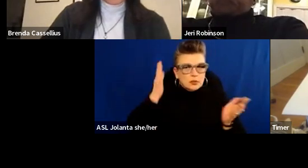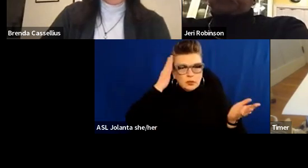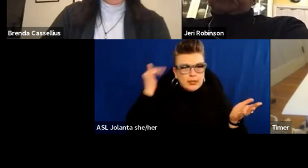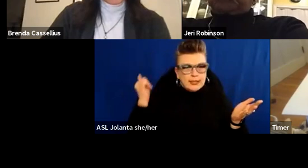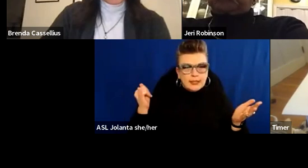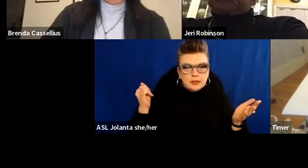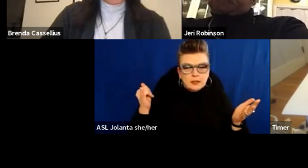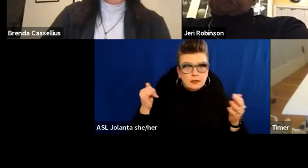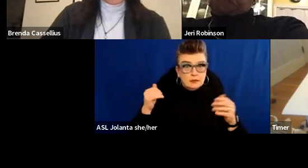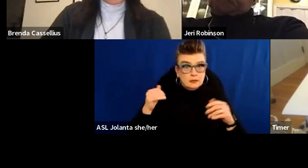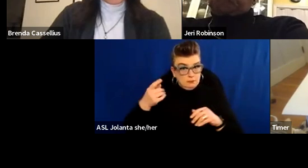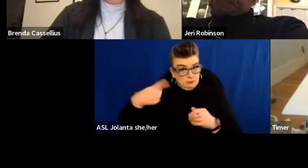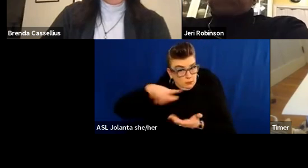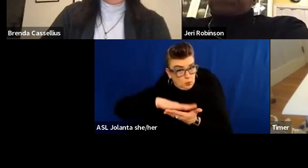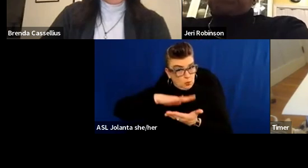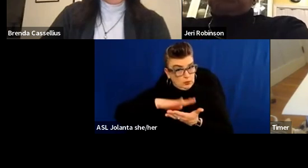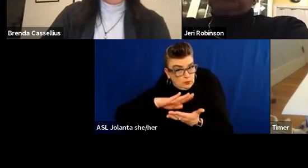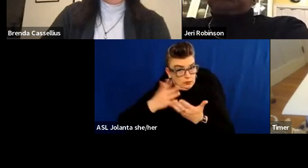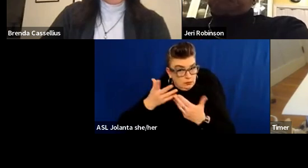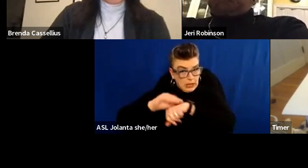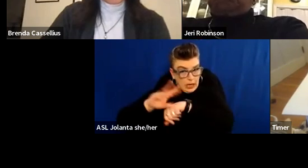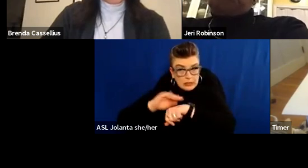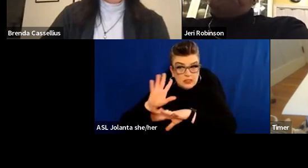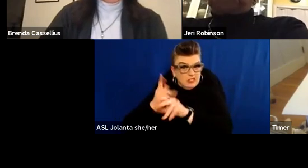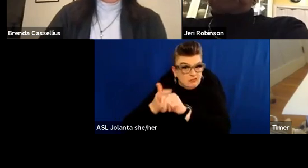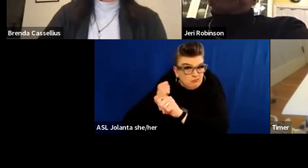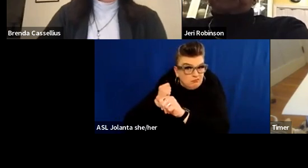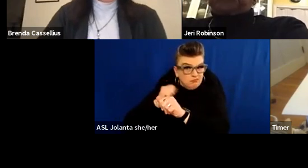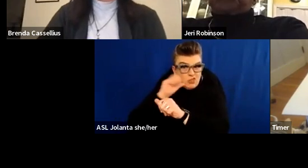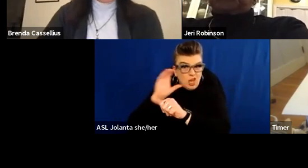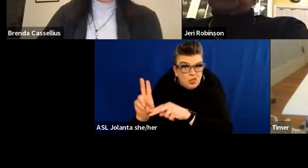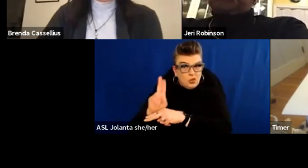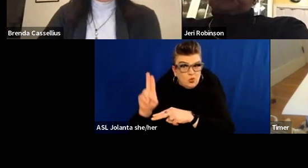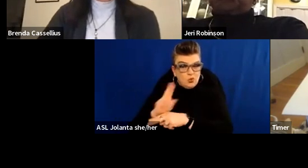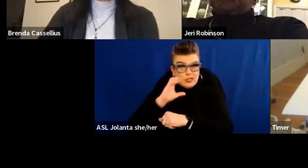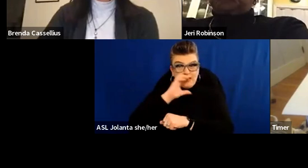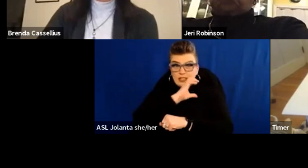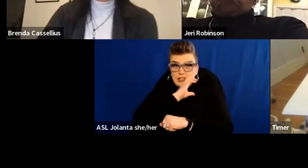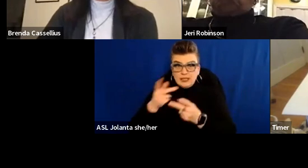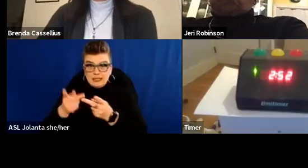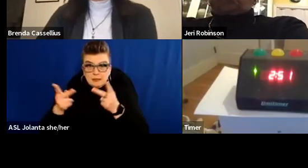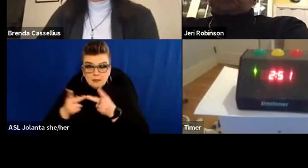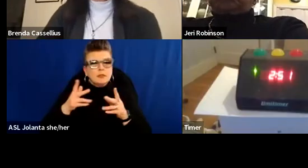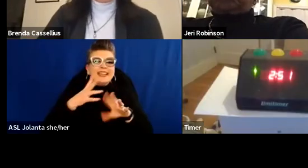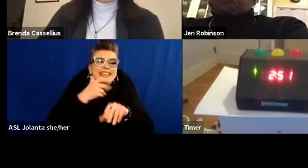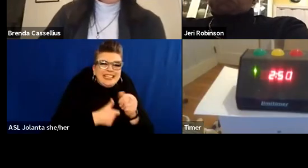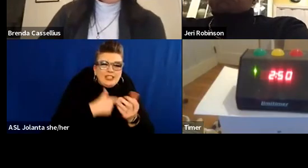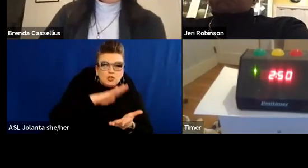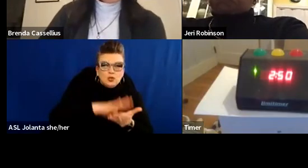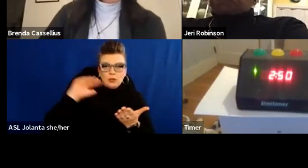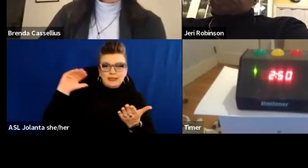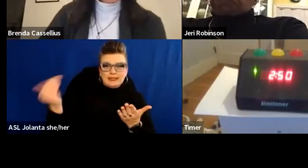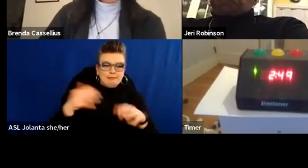schools around moving away from using the cafeteria spaces because i think different schools are doing different pieces and